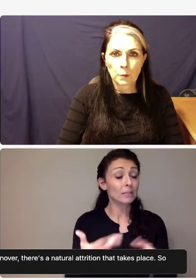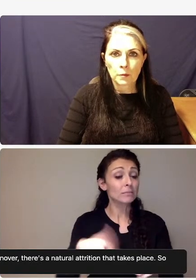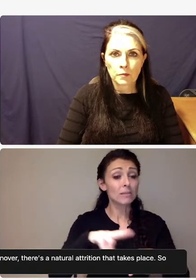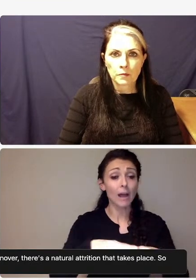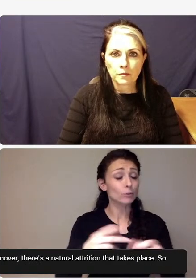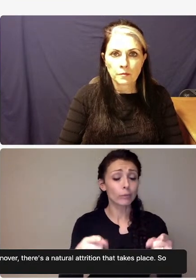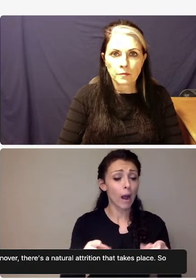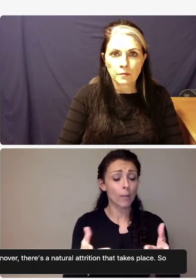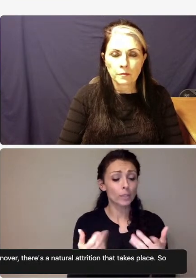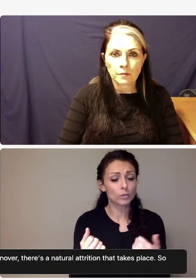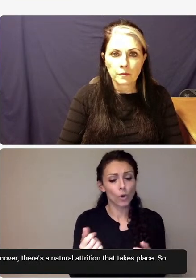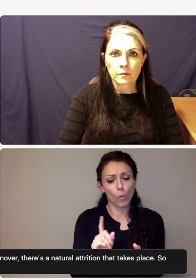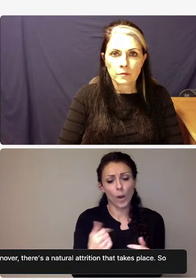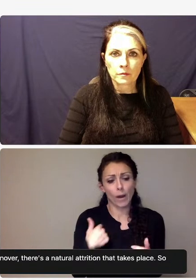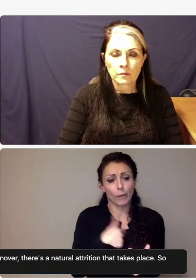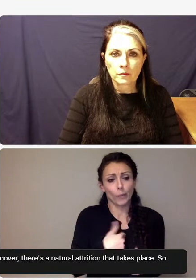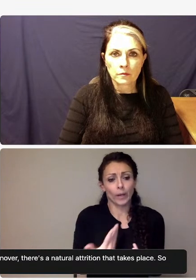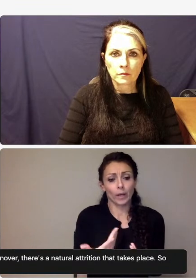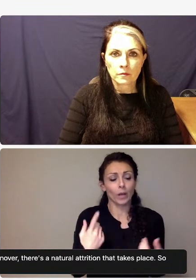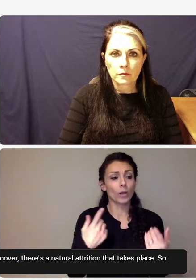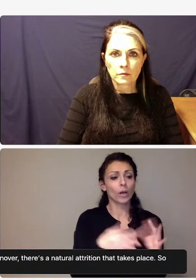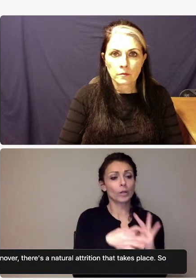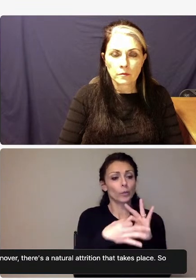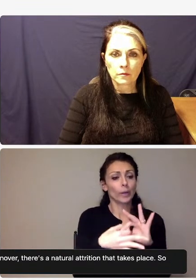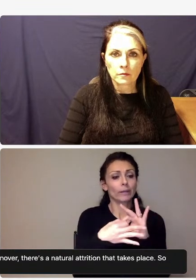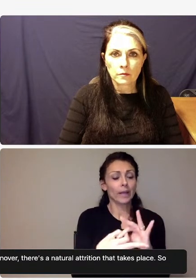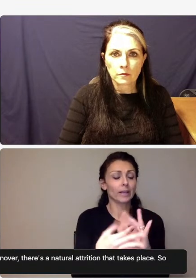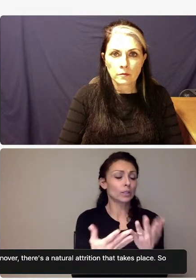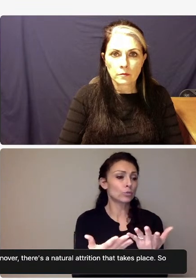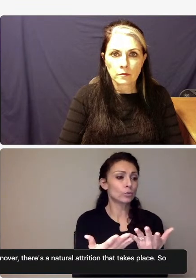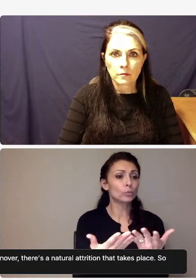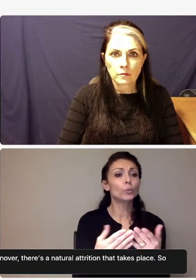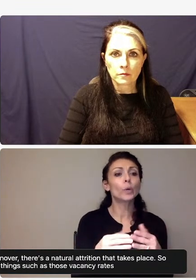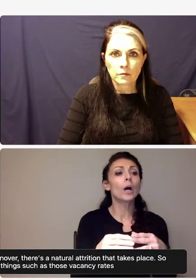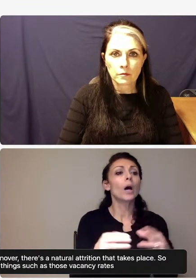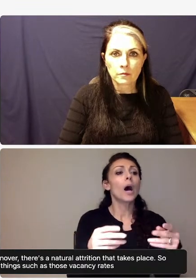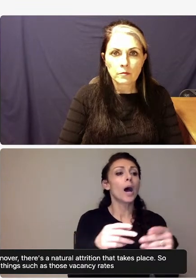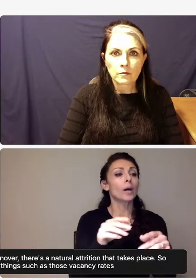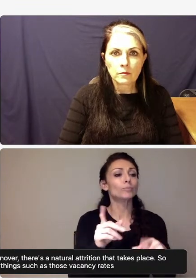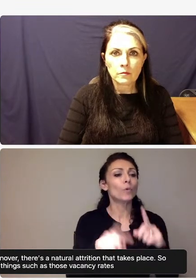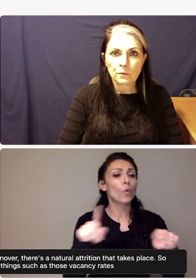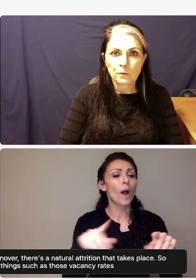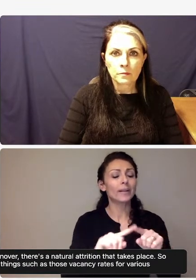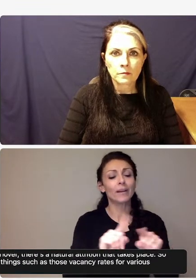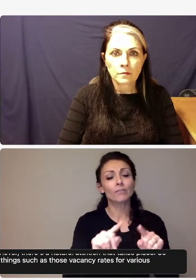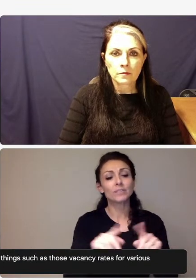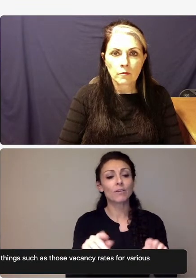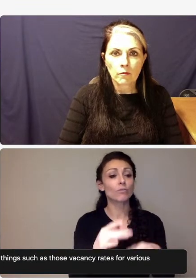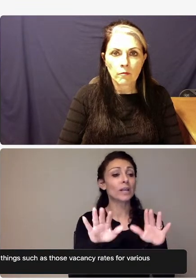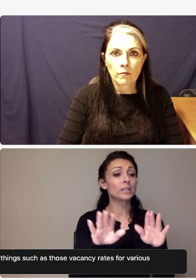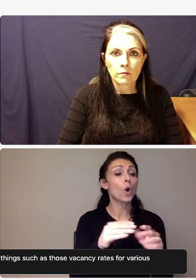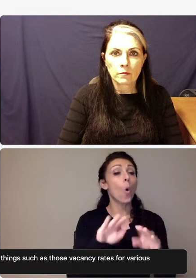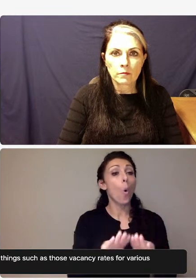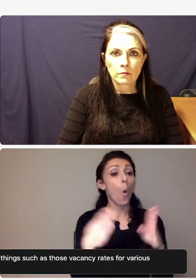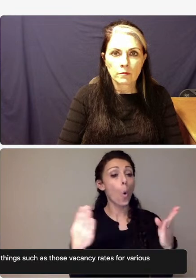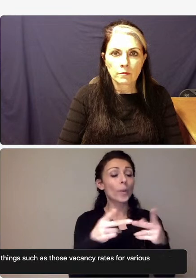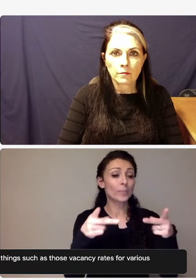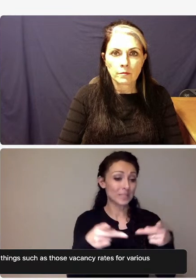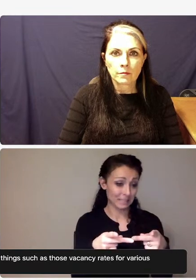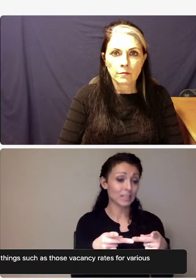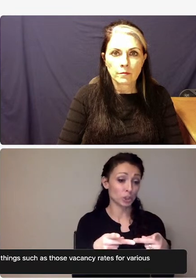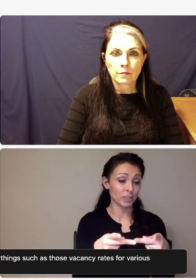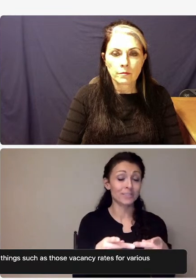where are we when it comes to things such as those vacancy rates for various positions so all right that's that's it thank